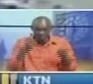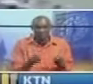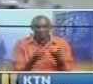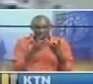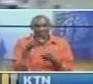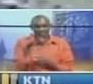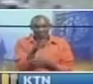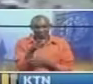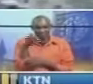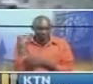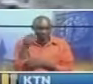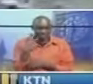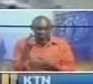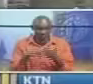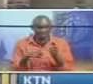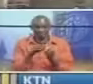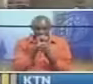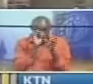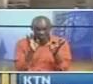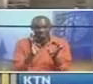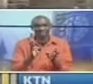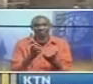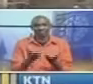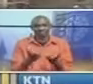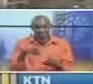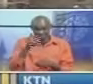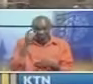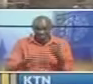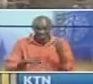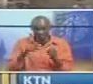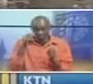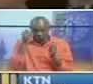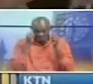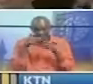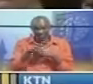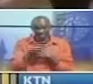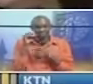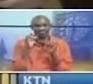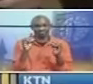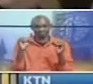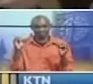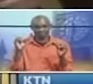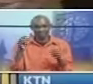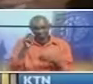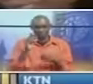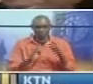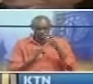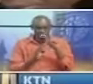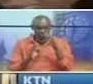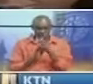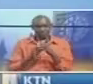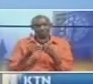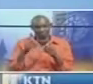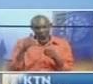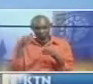the disciplined force on the spot with allegations that the soldiers engaged in looting. The military top brass sought to clear the